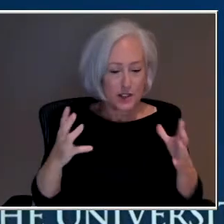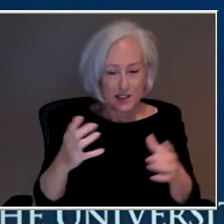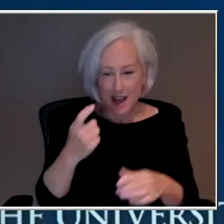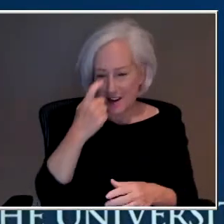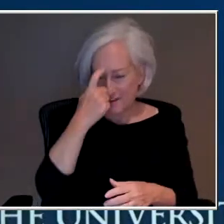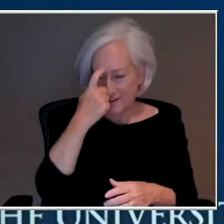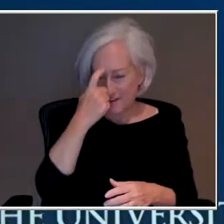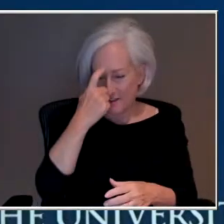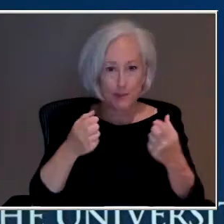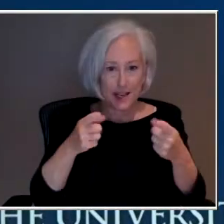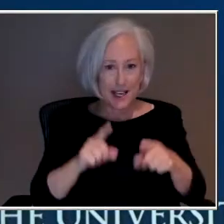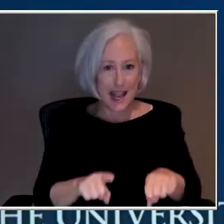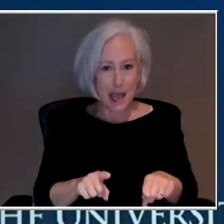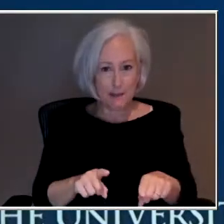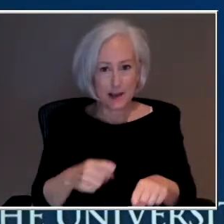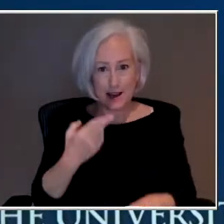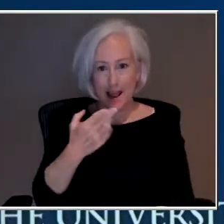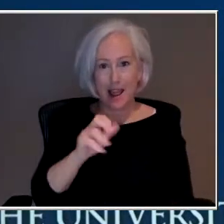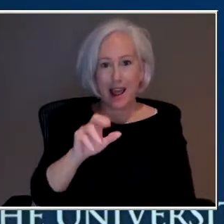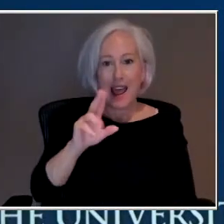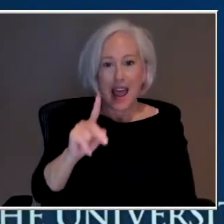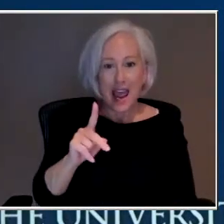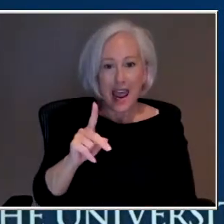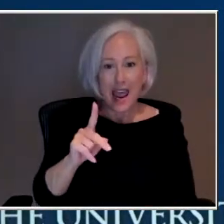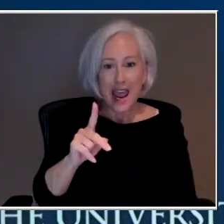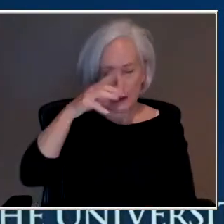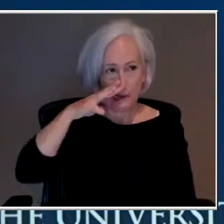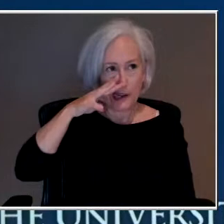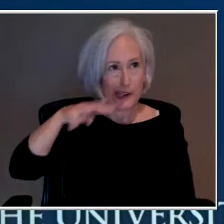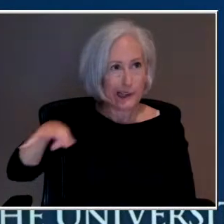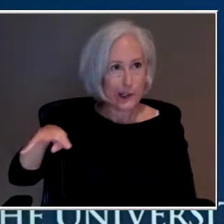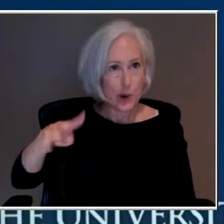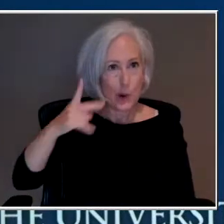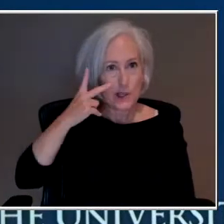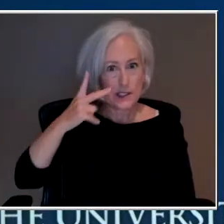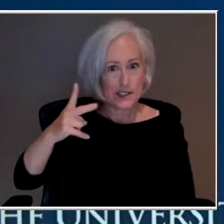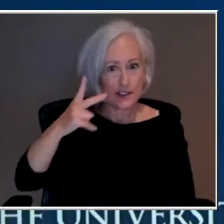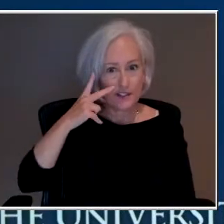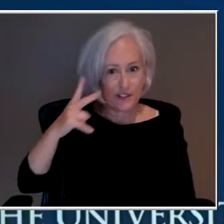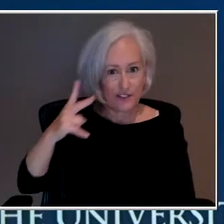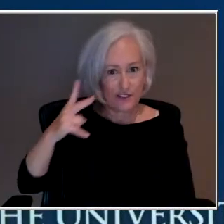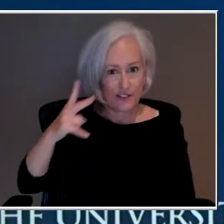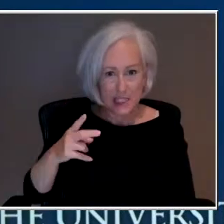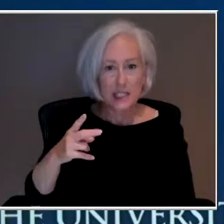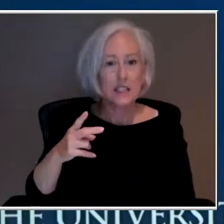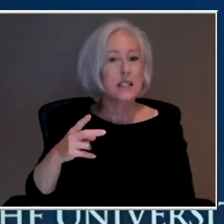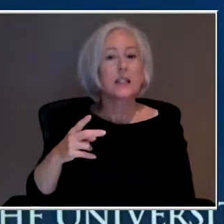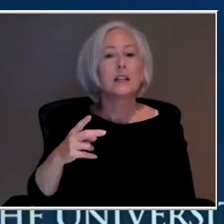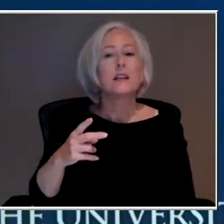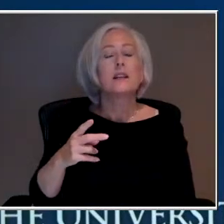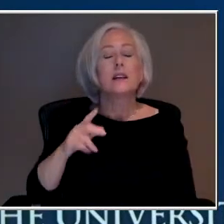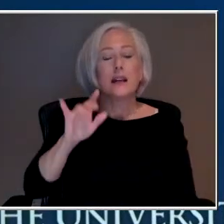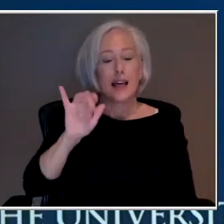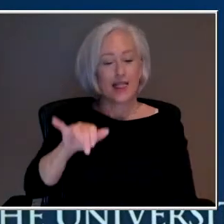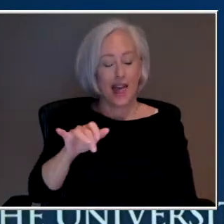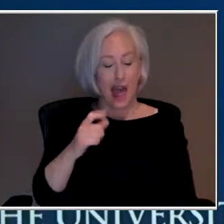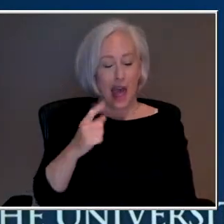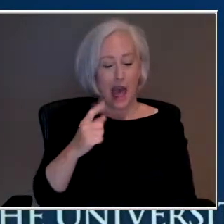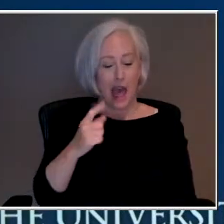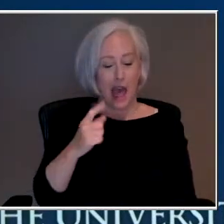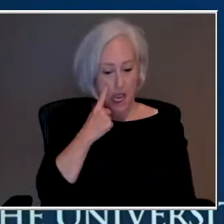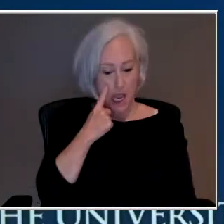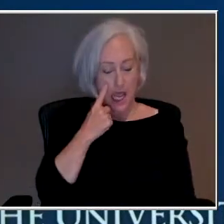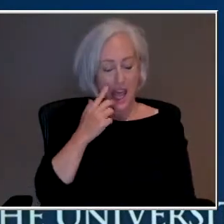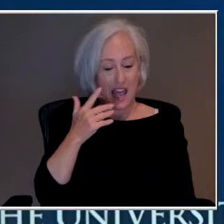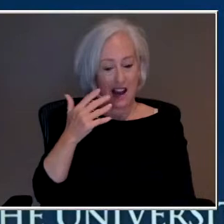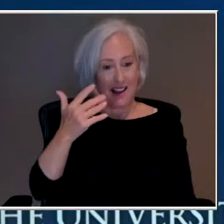brain just ignores that blurry vision and ignores that right eye. And what happens over time is his vision lags behind. Even when you